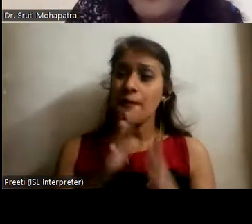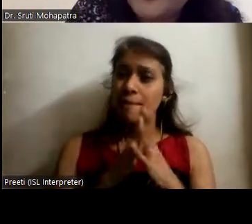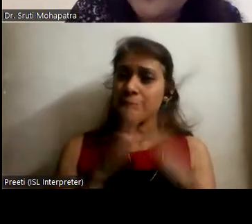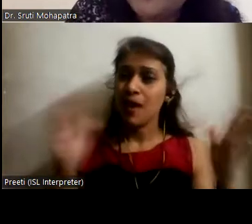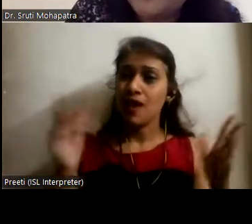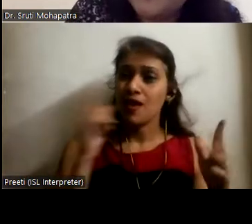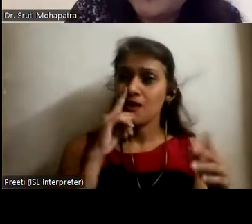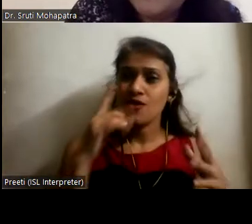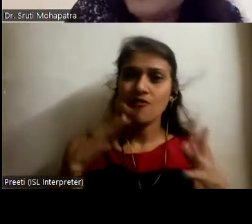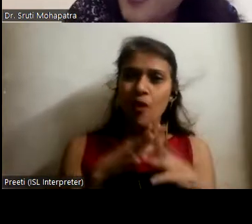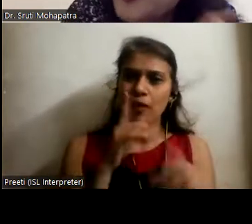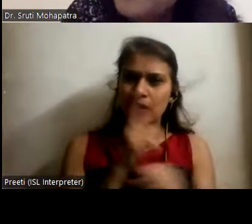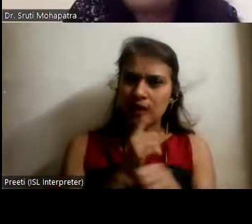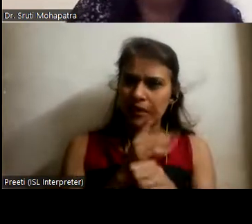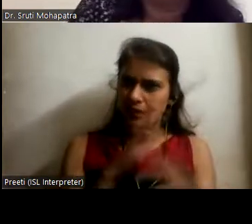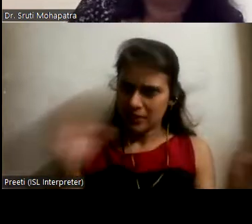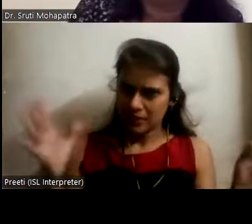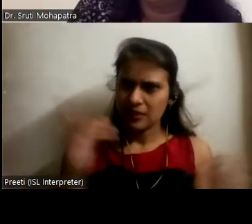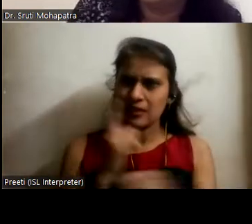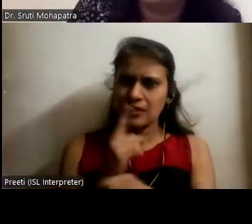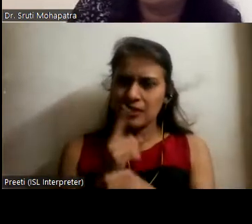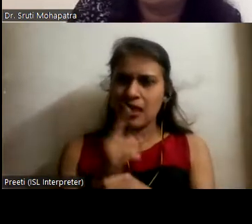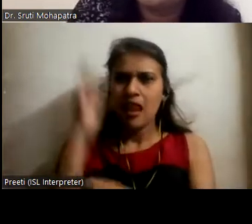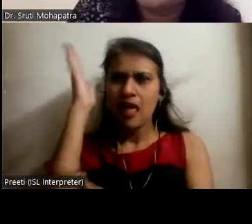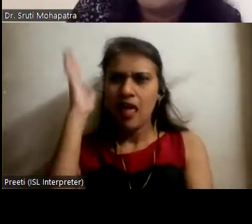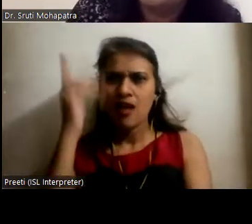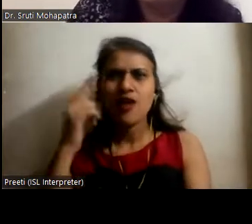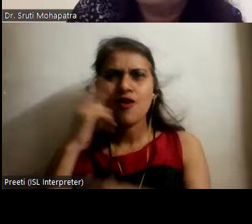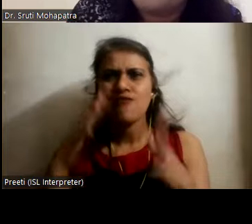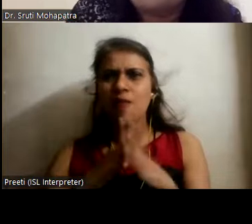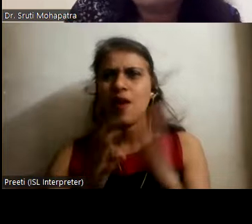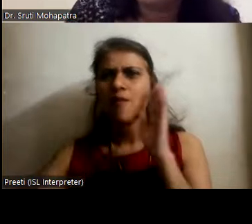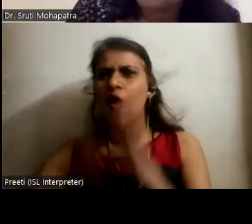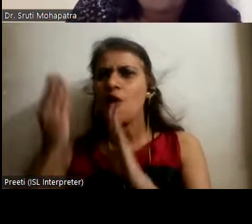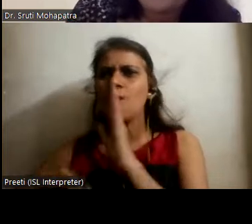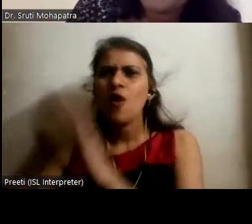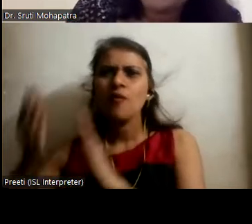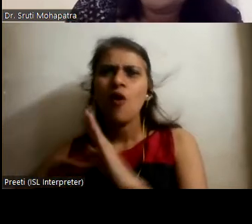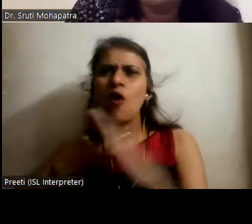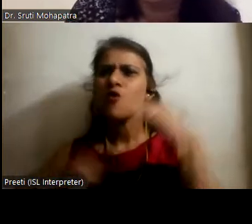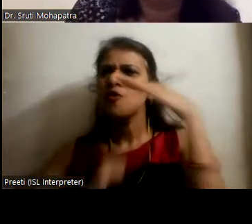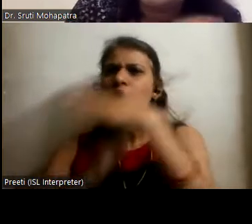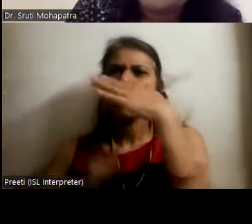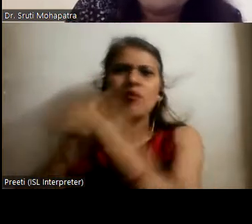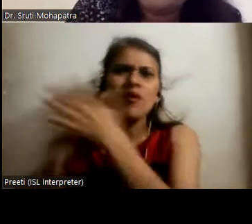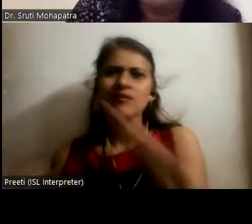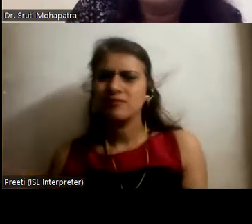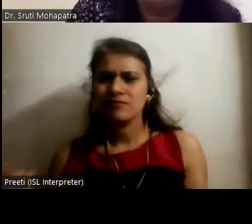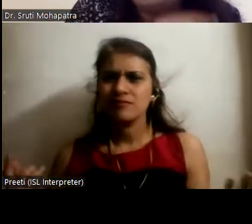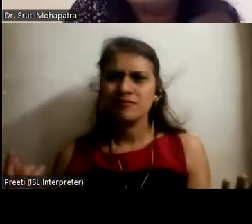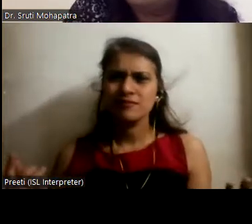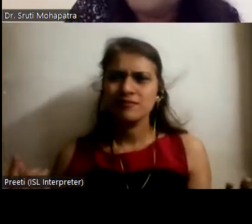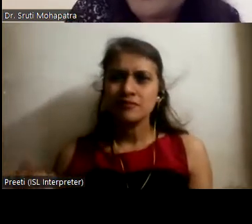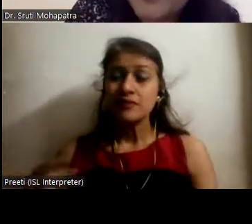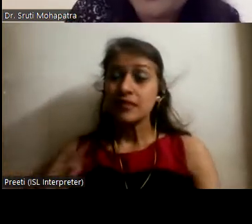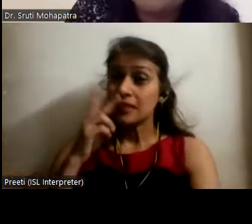women teachers in the school, large number of women lecturers in the university. But when it comes to the top, the syndicate, you'll find